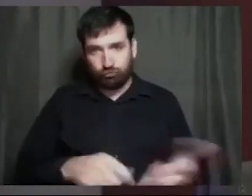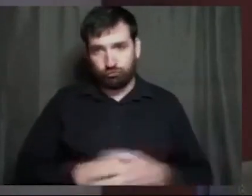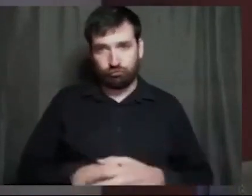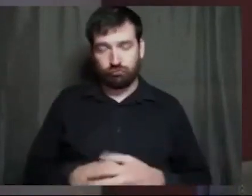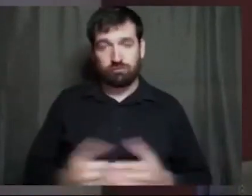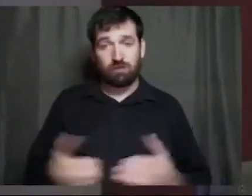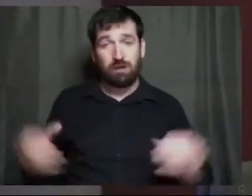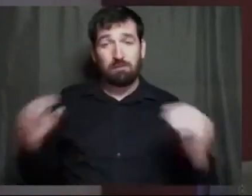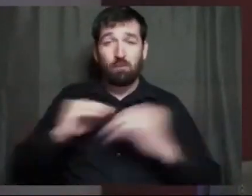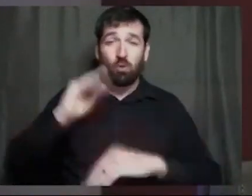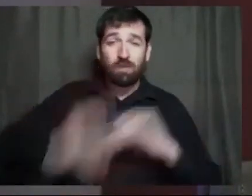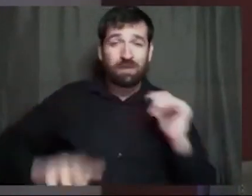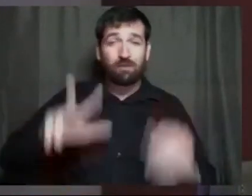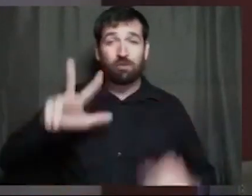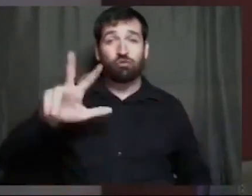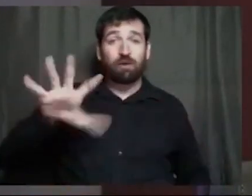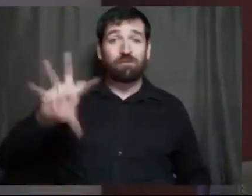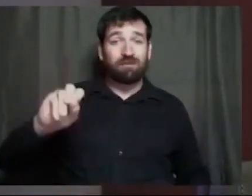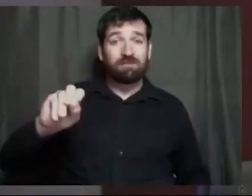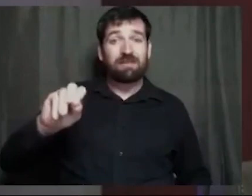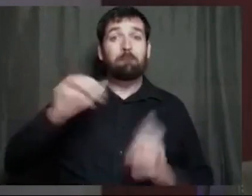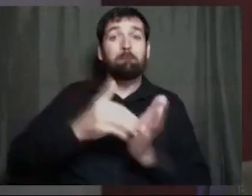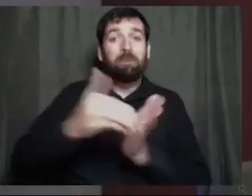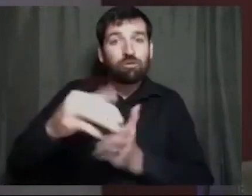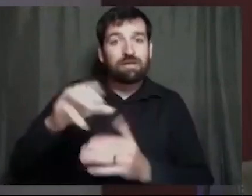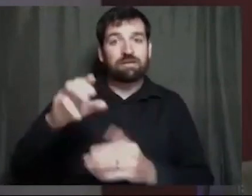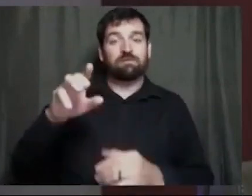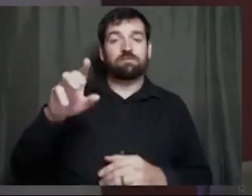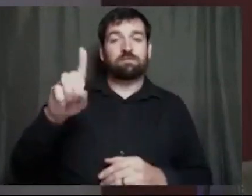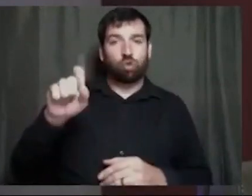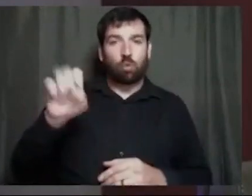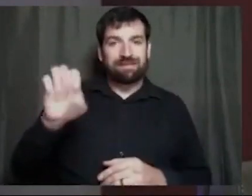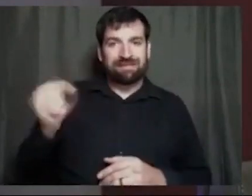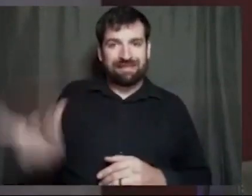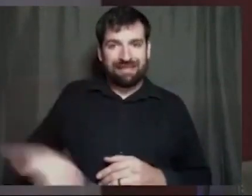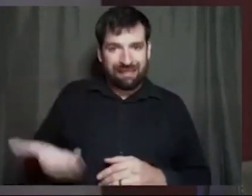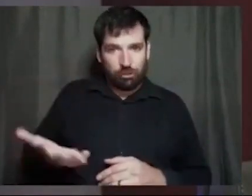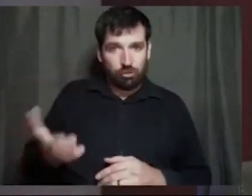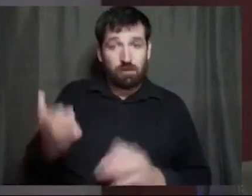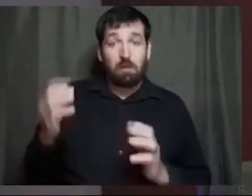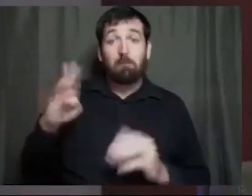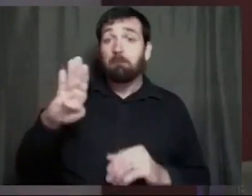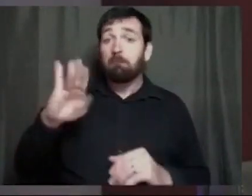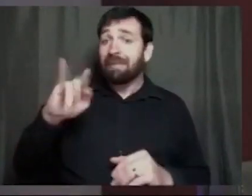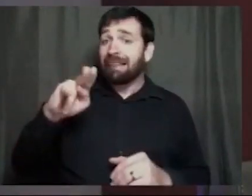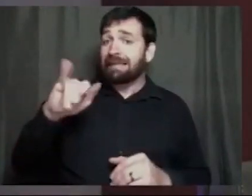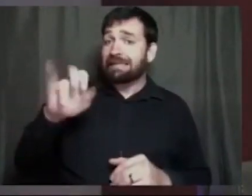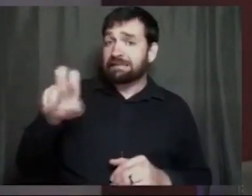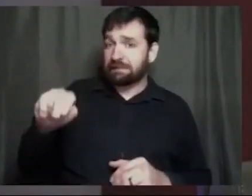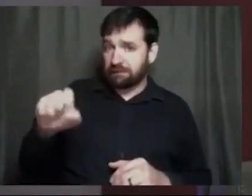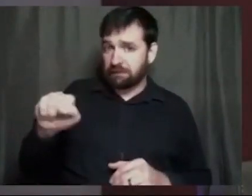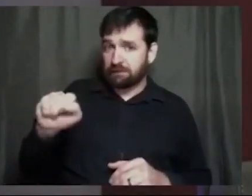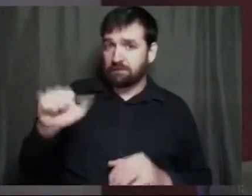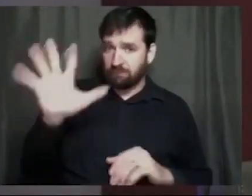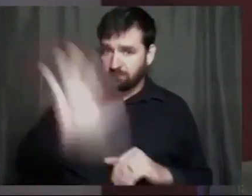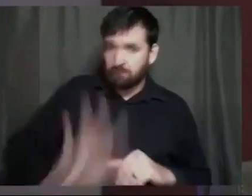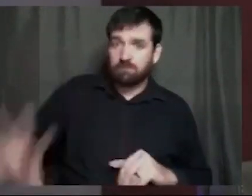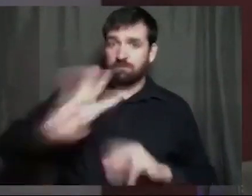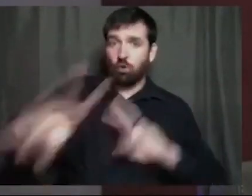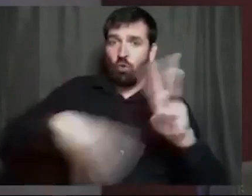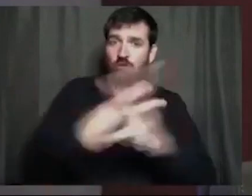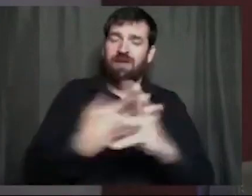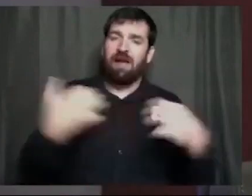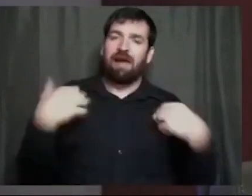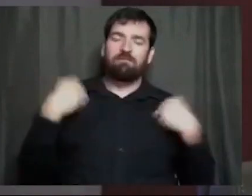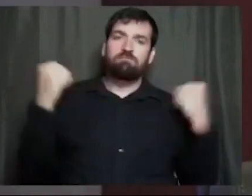350 million doses in our country, billions of doses worldwide. We've got tons of data. We know it's safe and